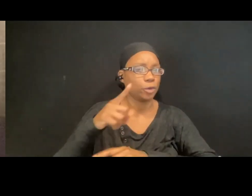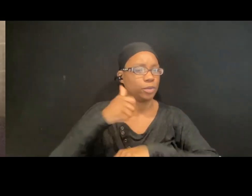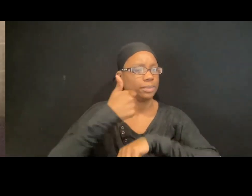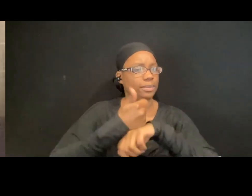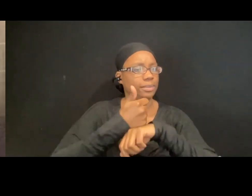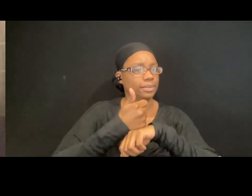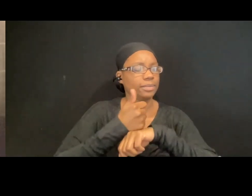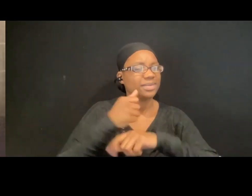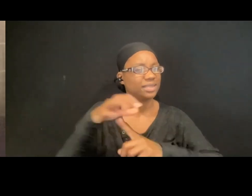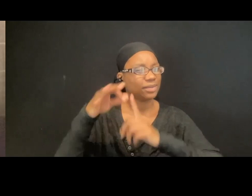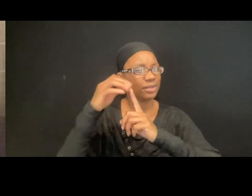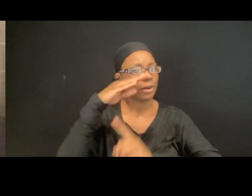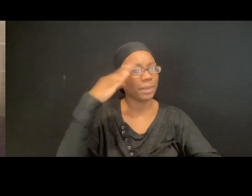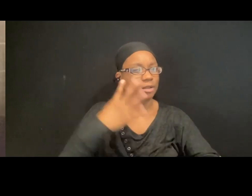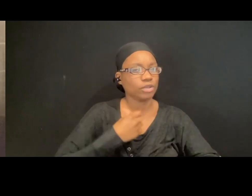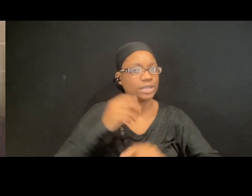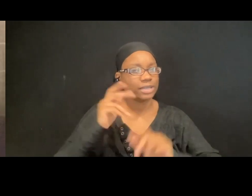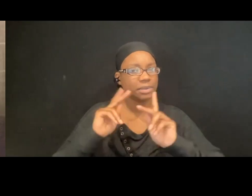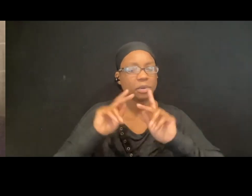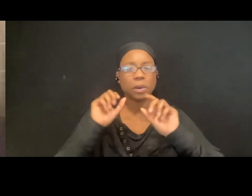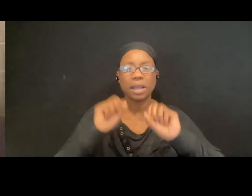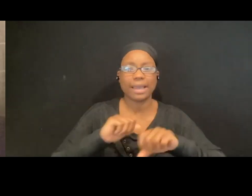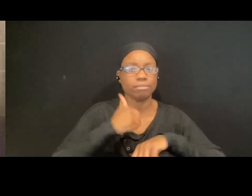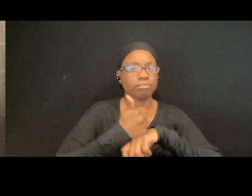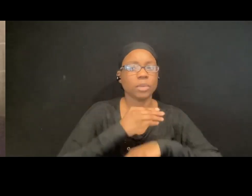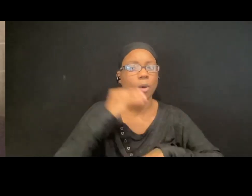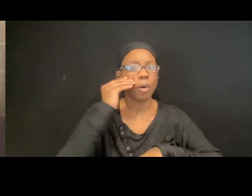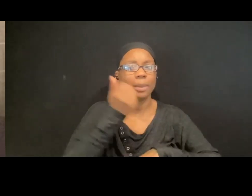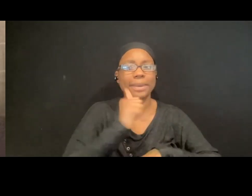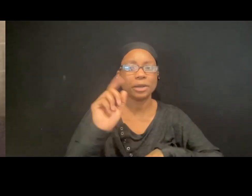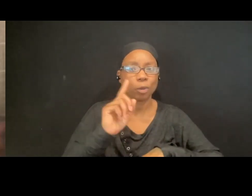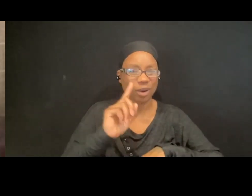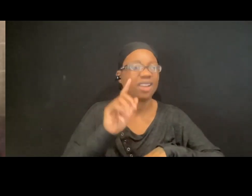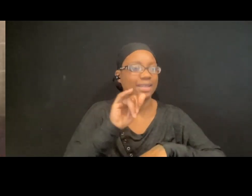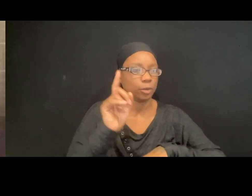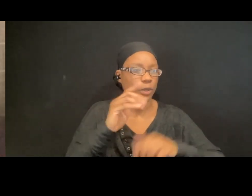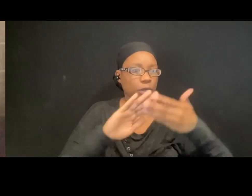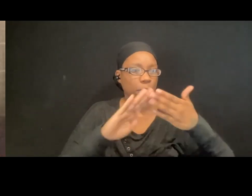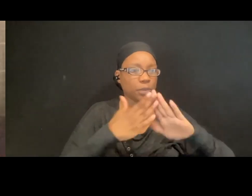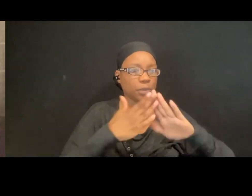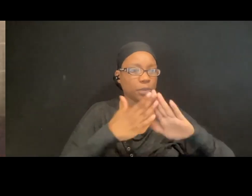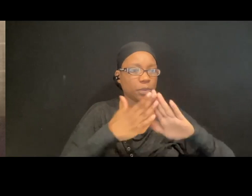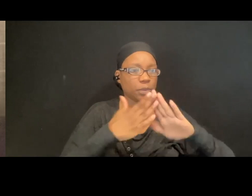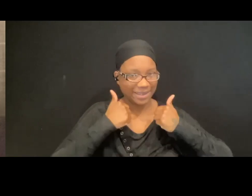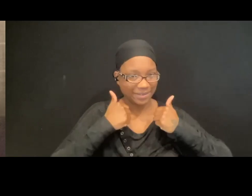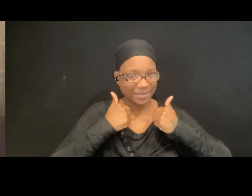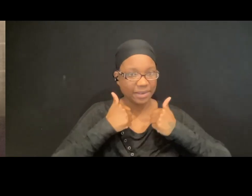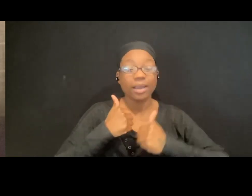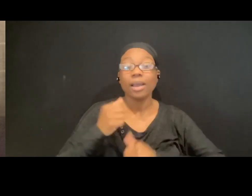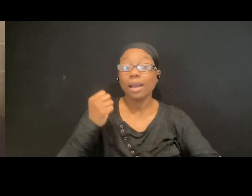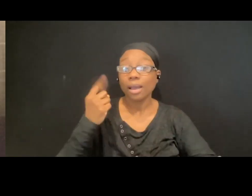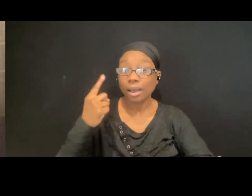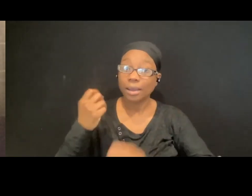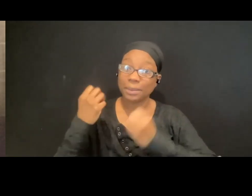home wherever you are, or home is where your community is. And like what a lot of these women, a